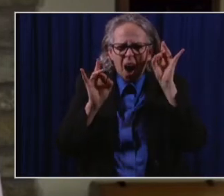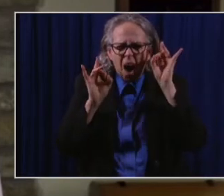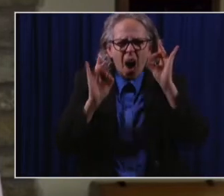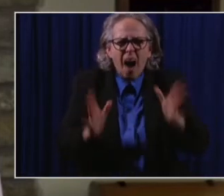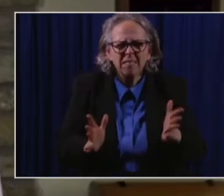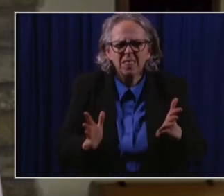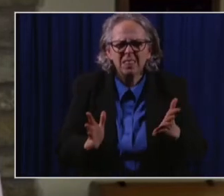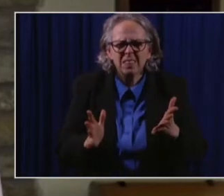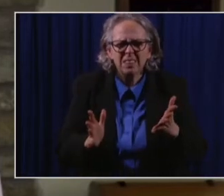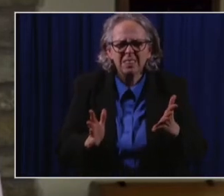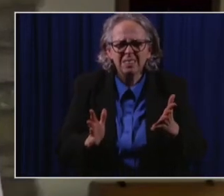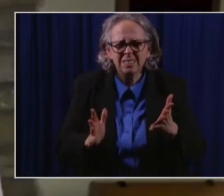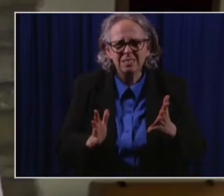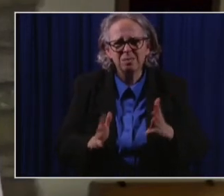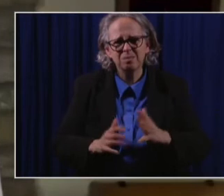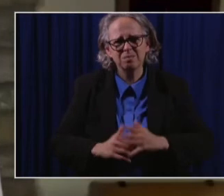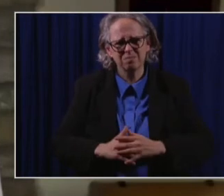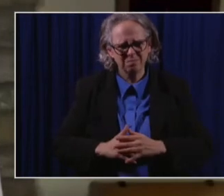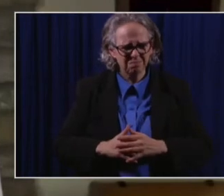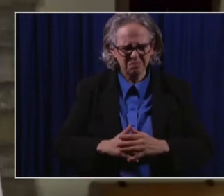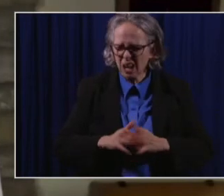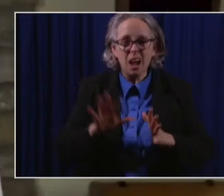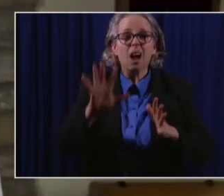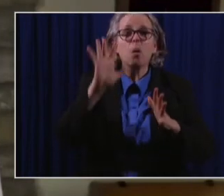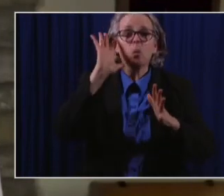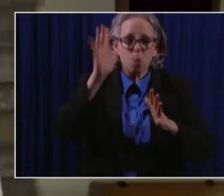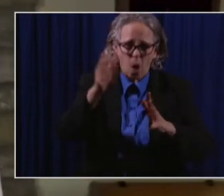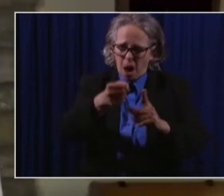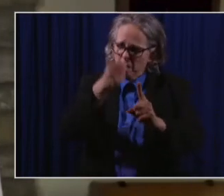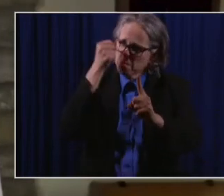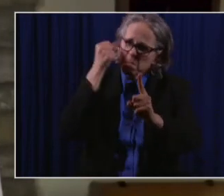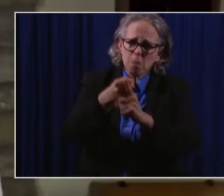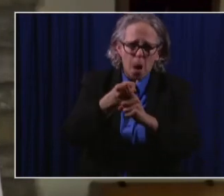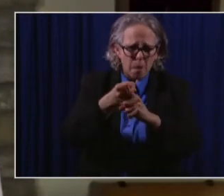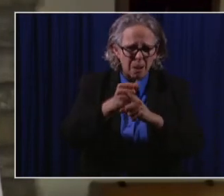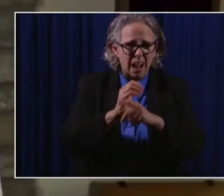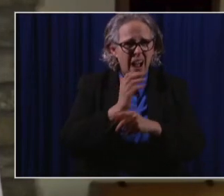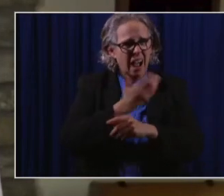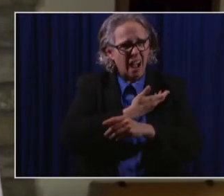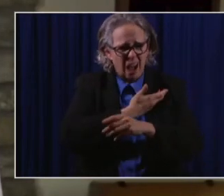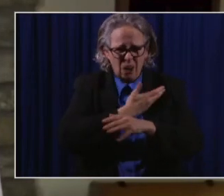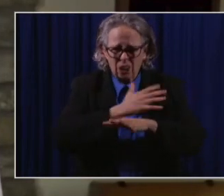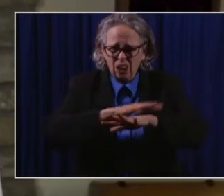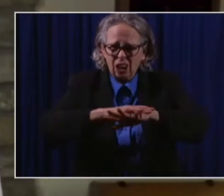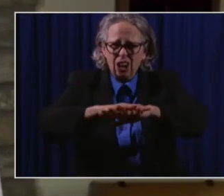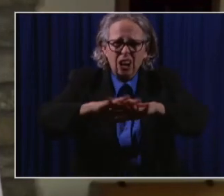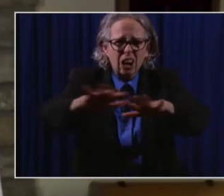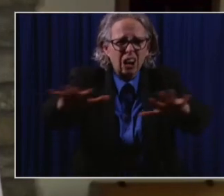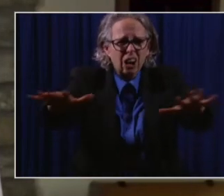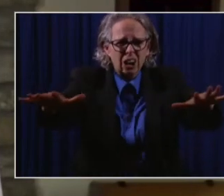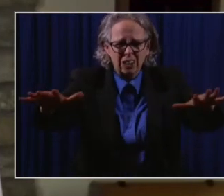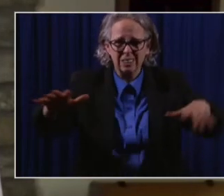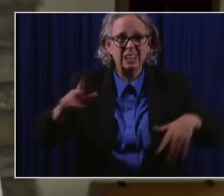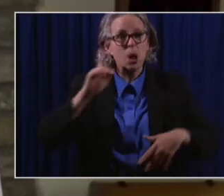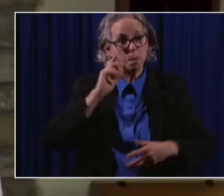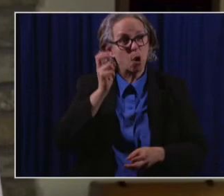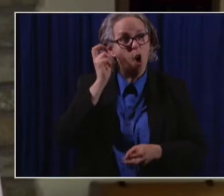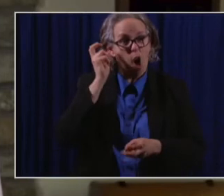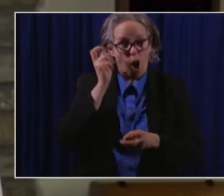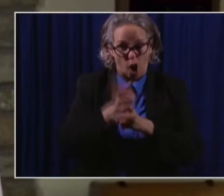It will be a tough, very tough November, December,